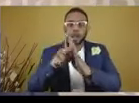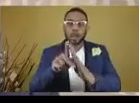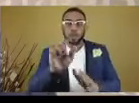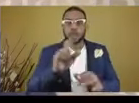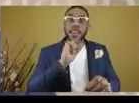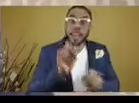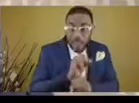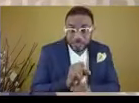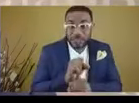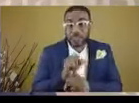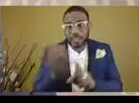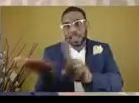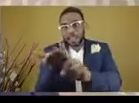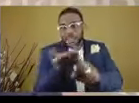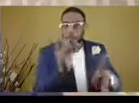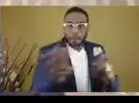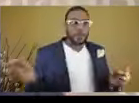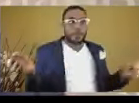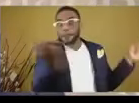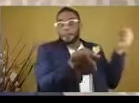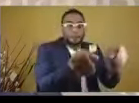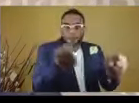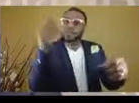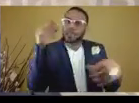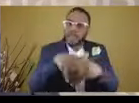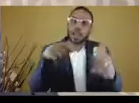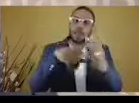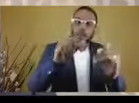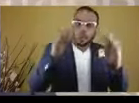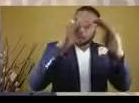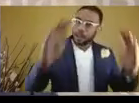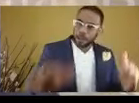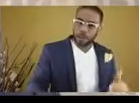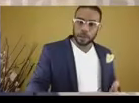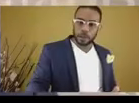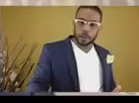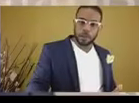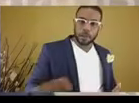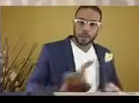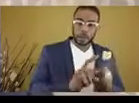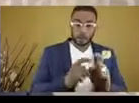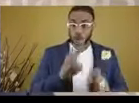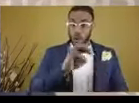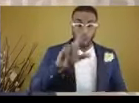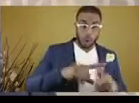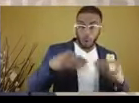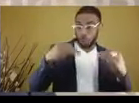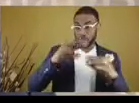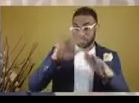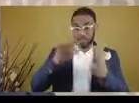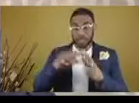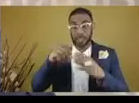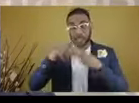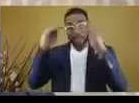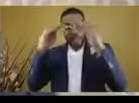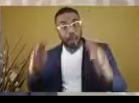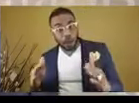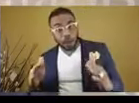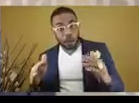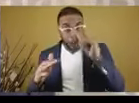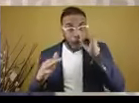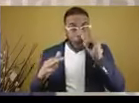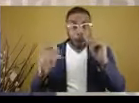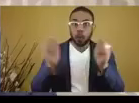actually get people in affordable housing. And that means converting a mall or a retail center into housing